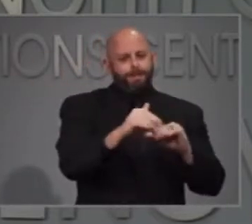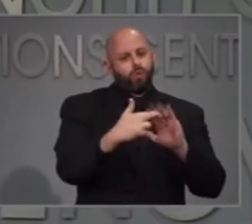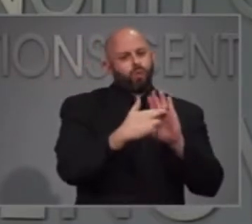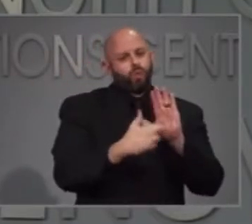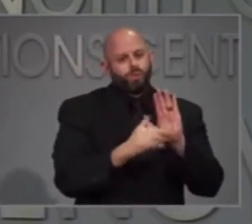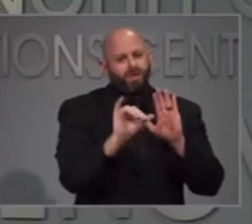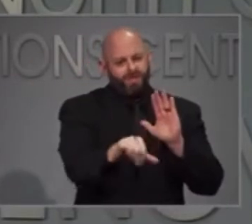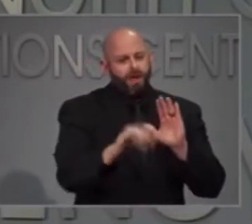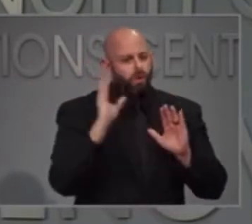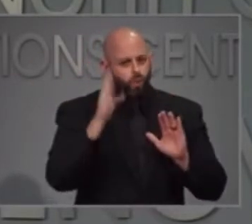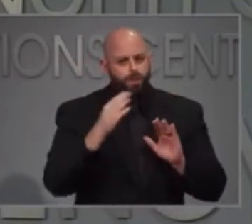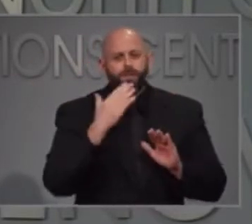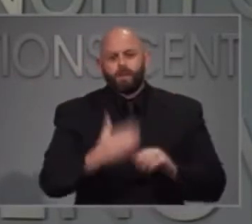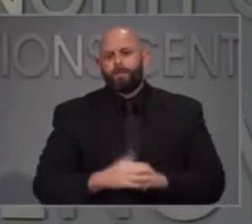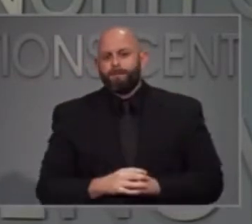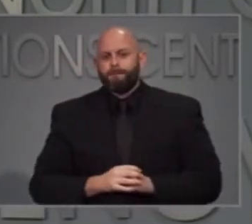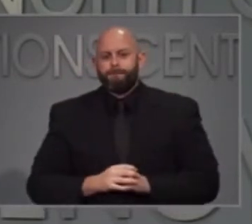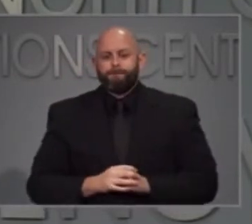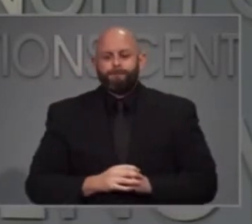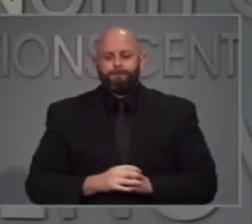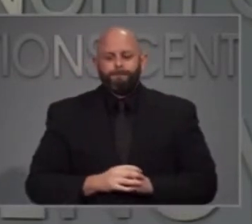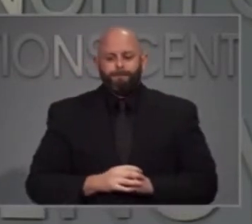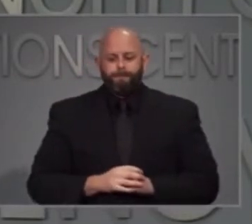Thanks. Next question, please.